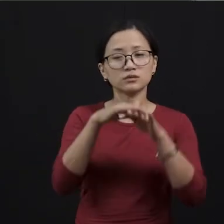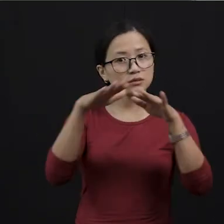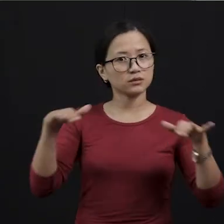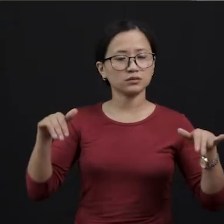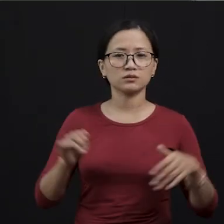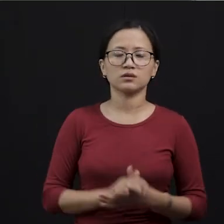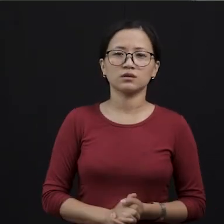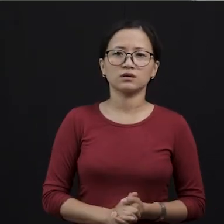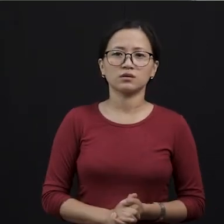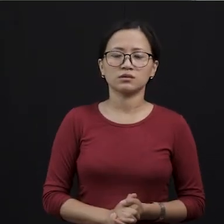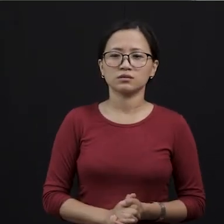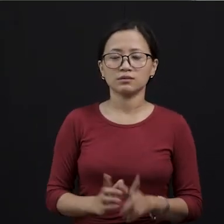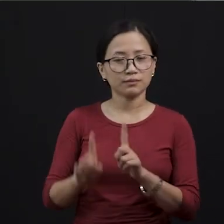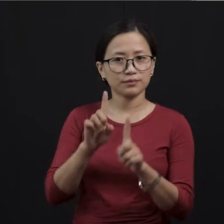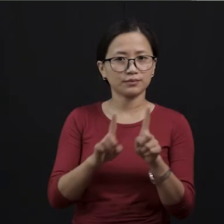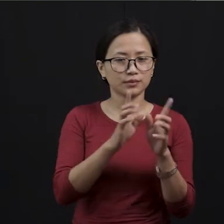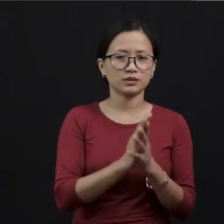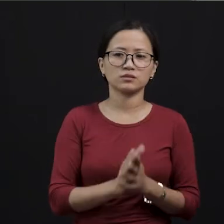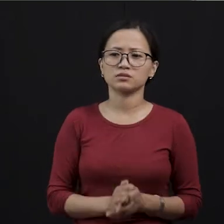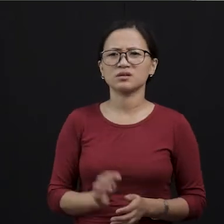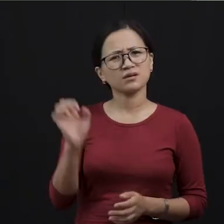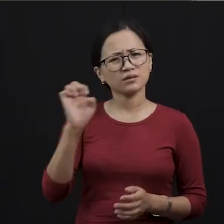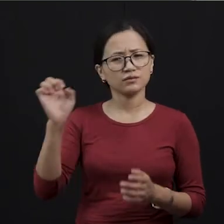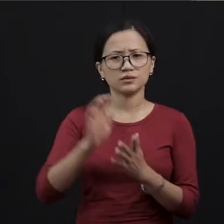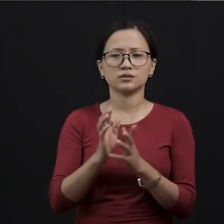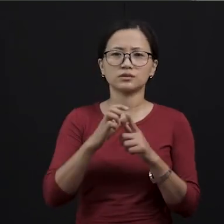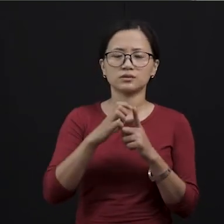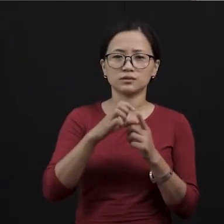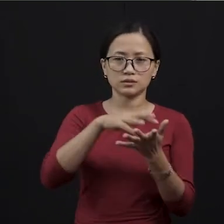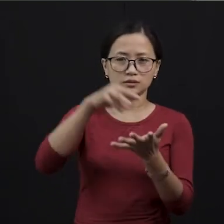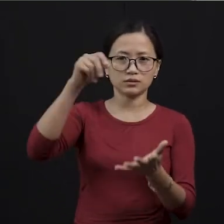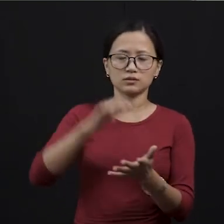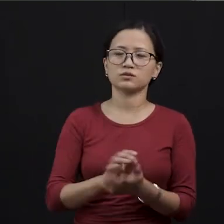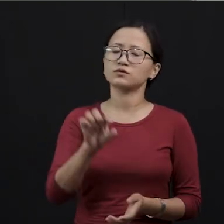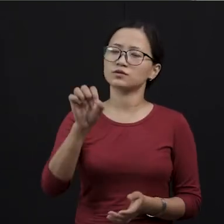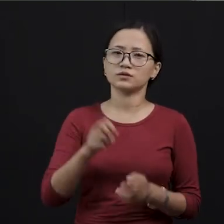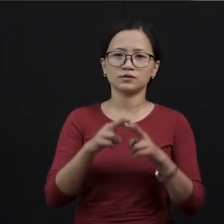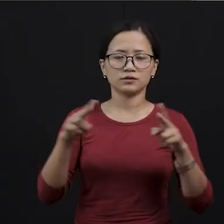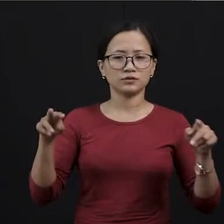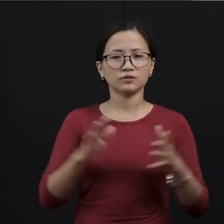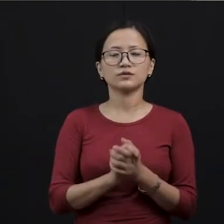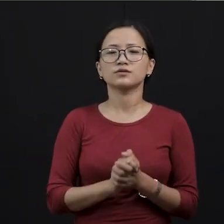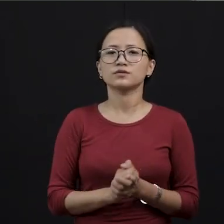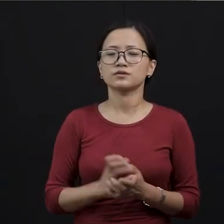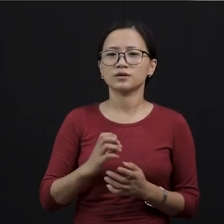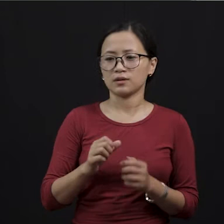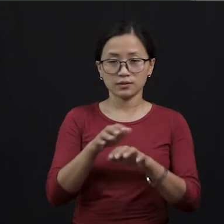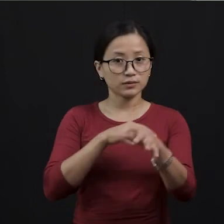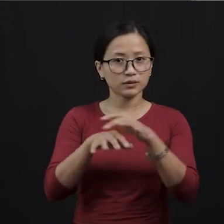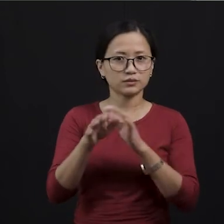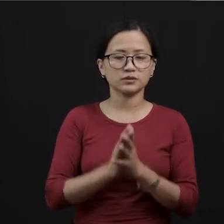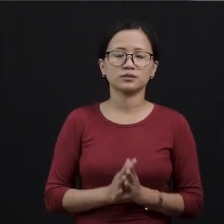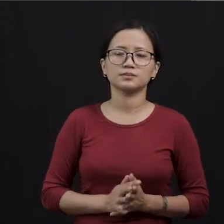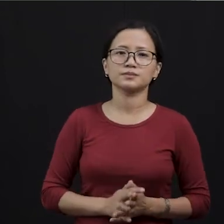right? So, and plants, even in the desert also you'll find different kinds of plants and animals. So in one particular